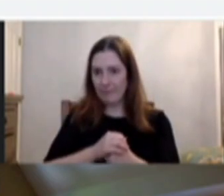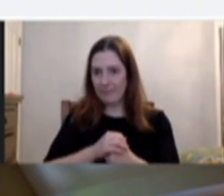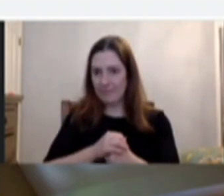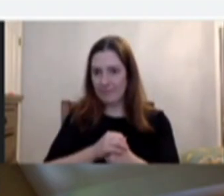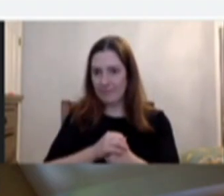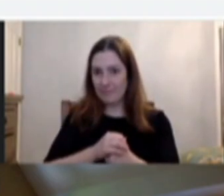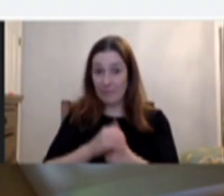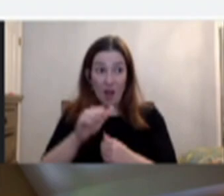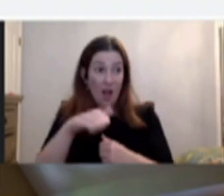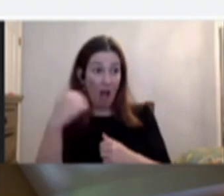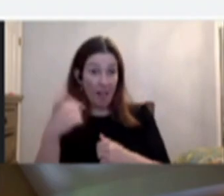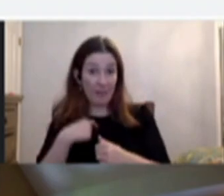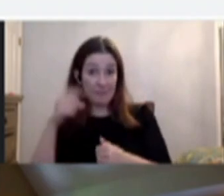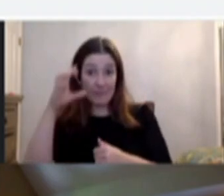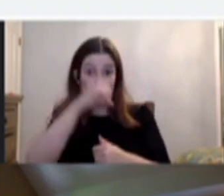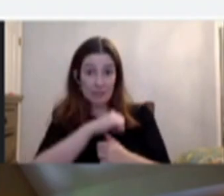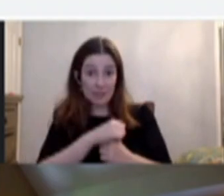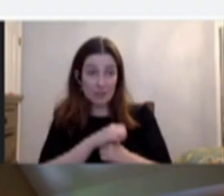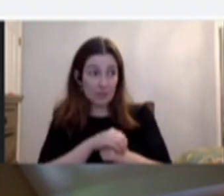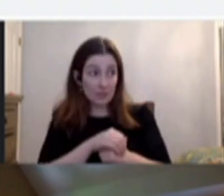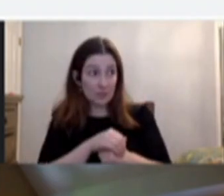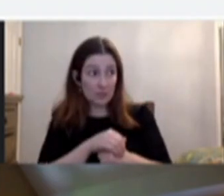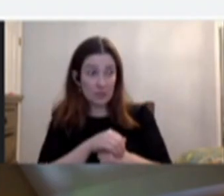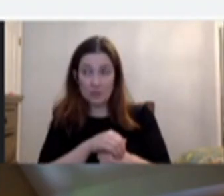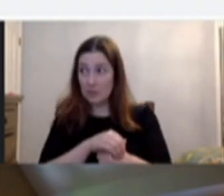Anybody else, Jessica? No, I don't believe so.